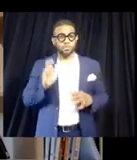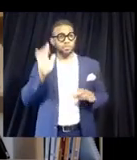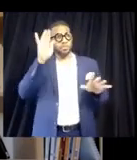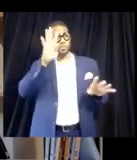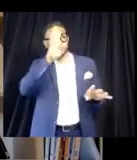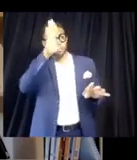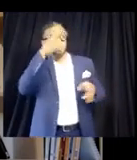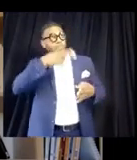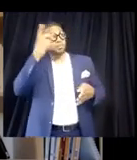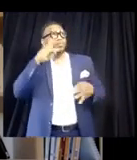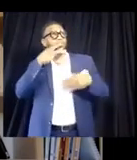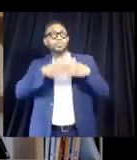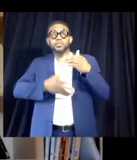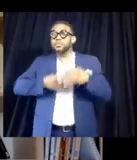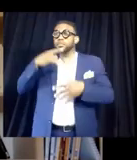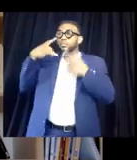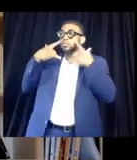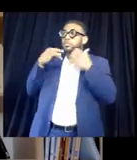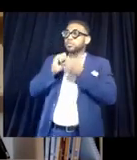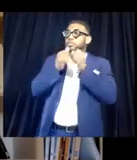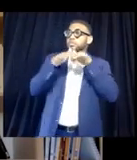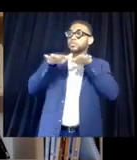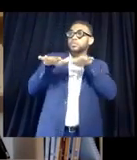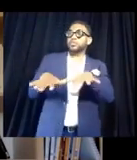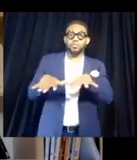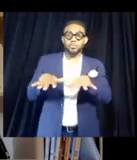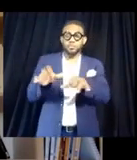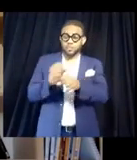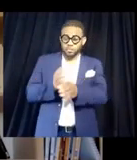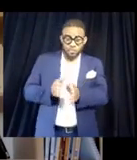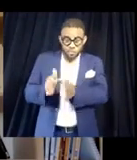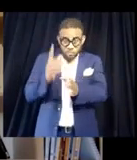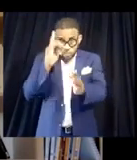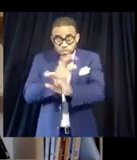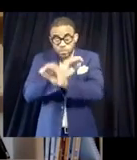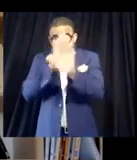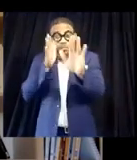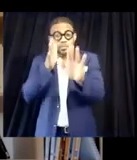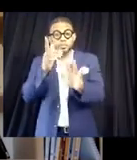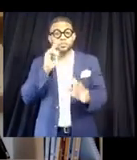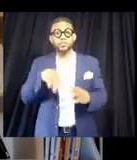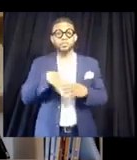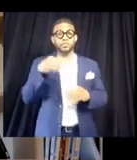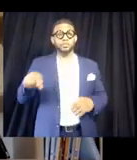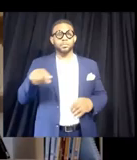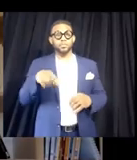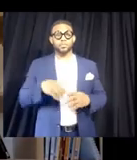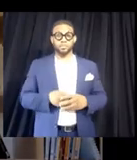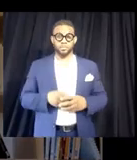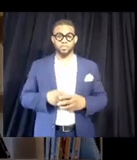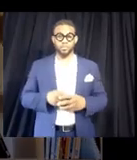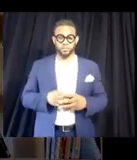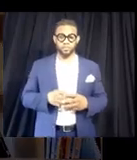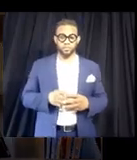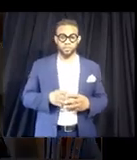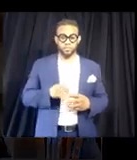the dystopian history of blood and tears is being made to subside, making way for the brightness of the outsiders